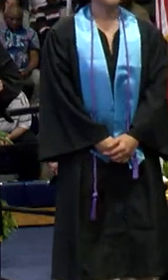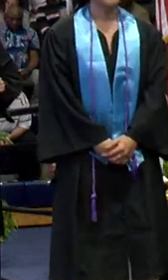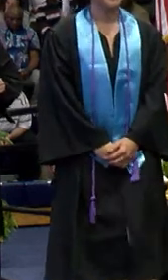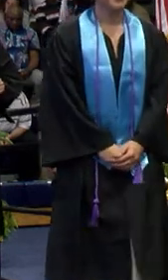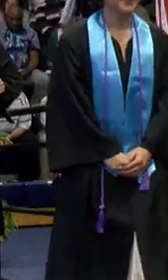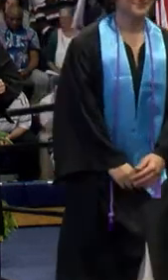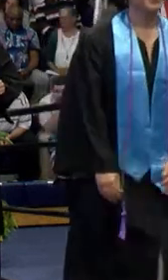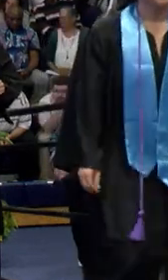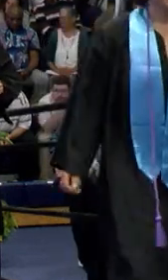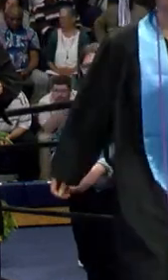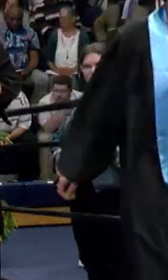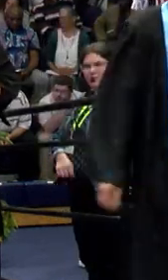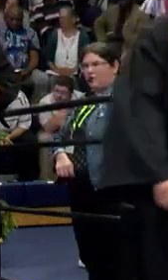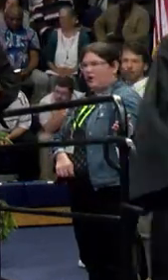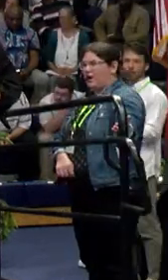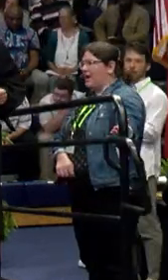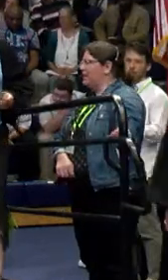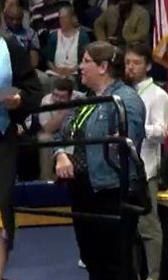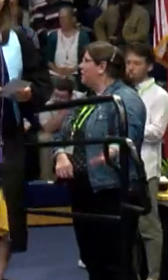Aaliyah Noel Jones.